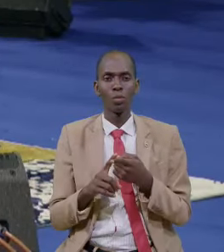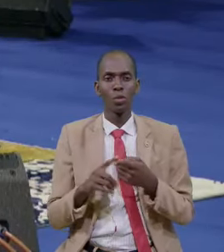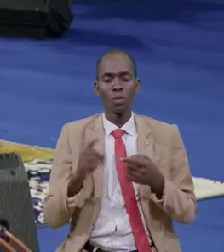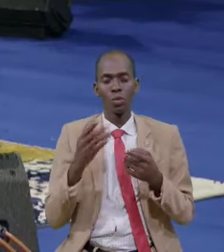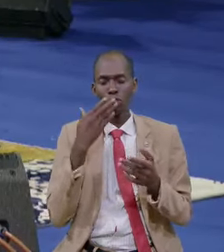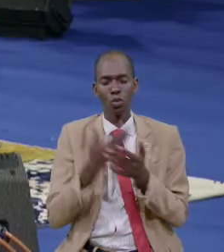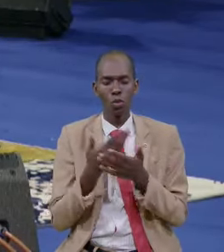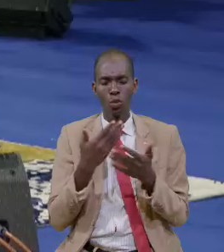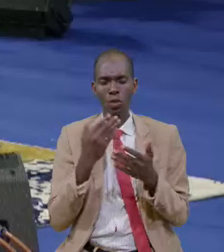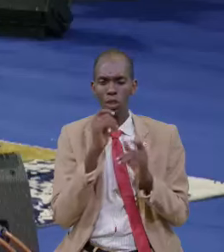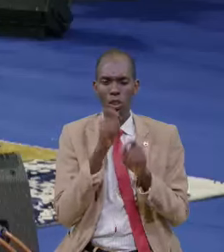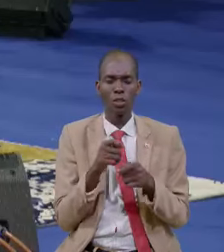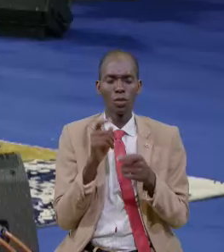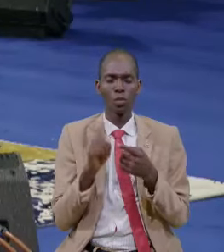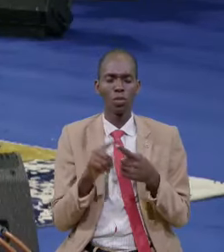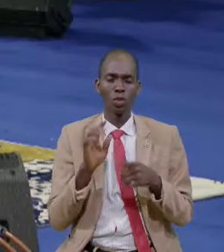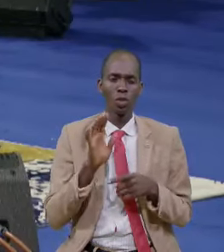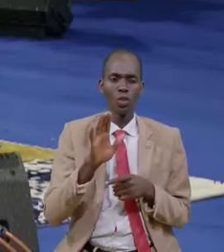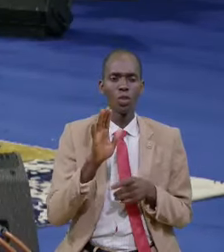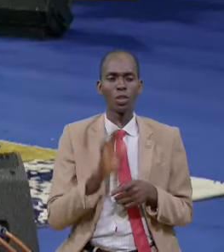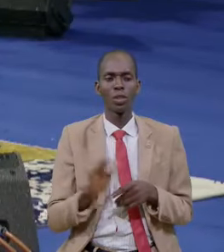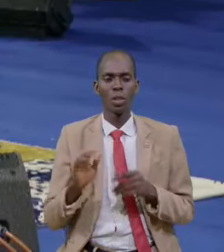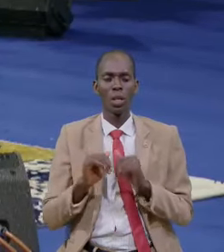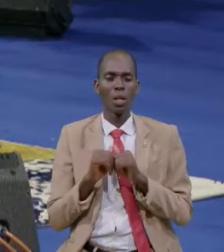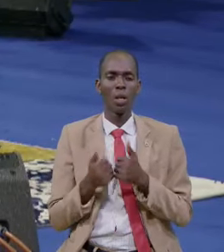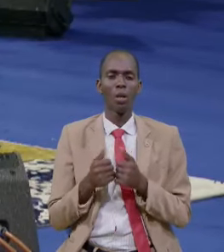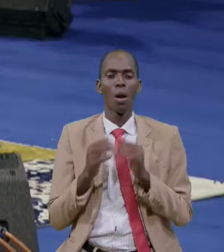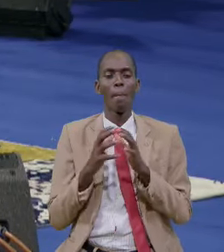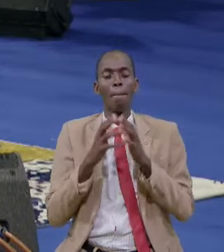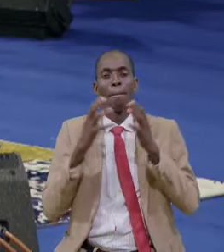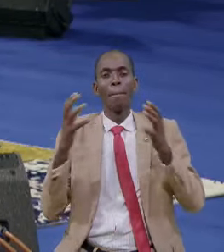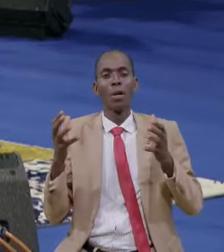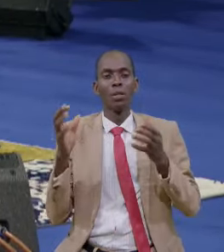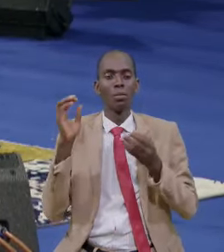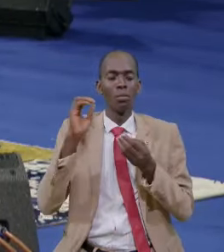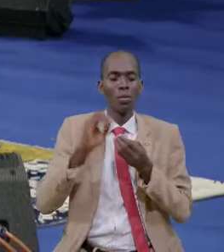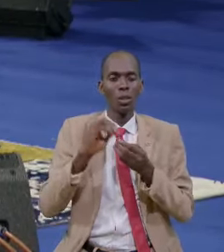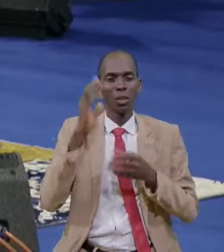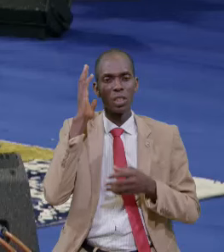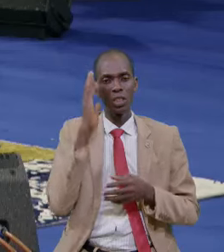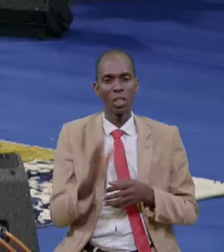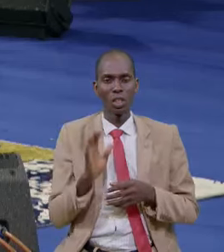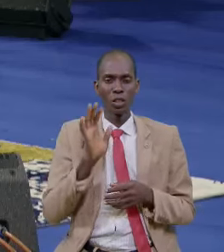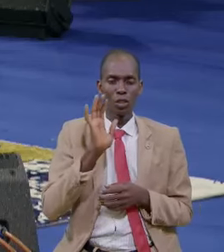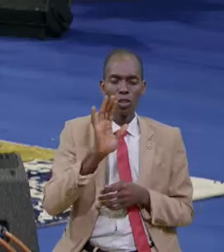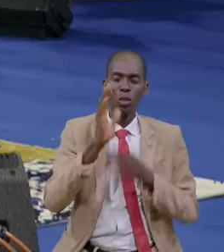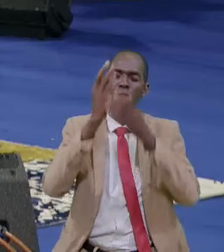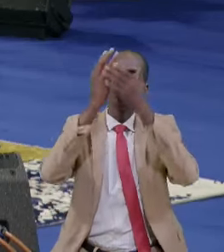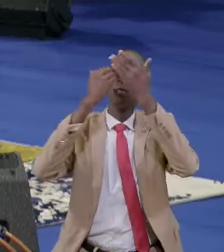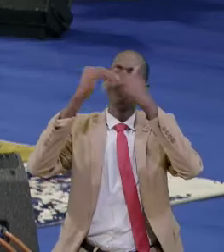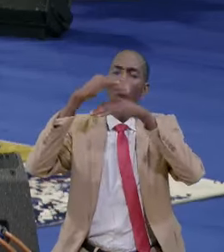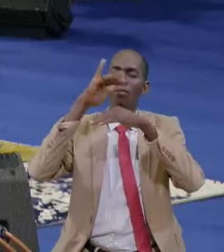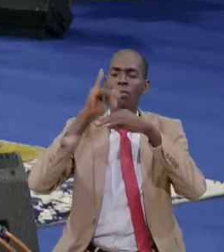gifts unto your children, how much more shall your heavenly